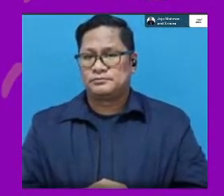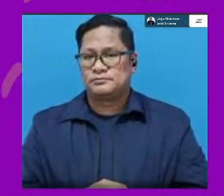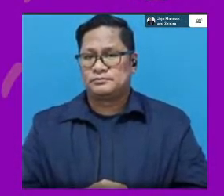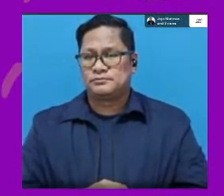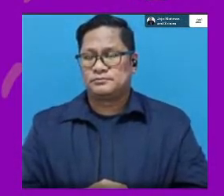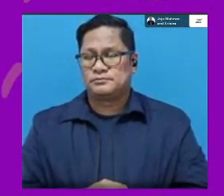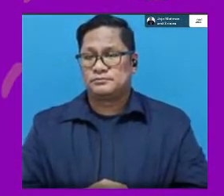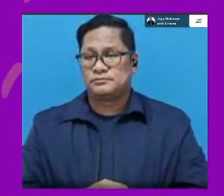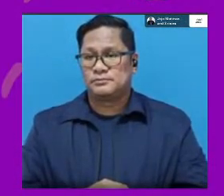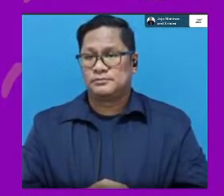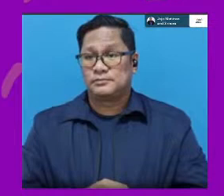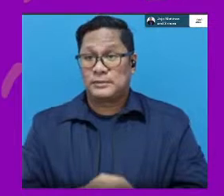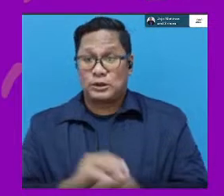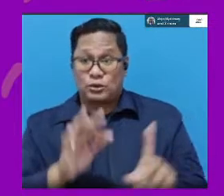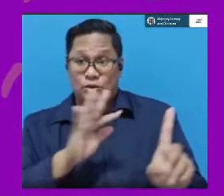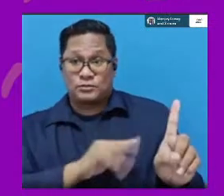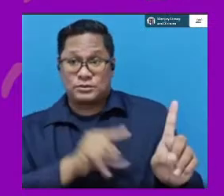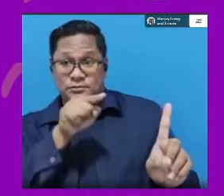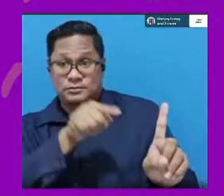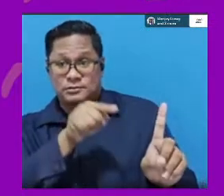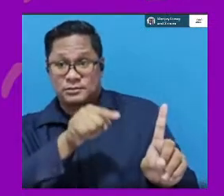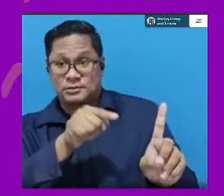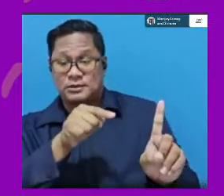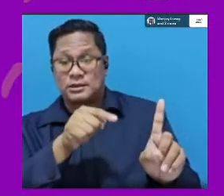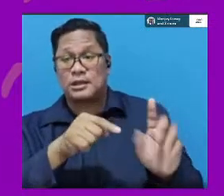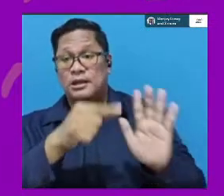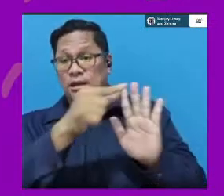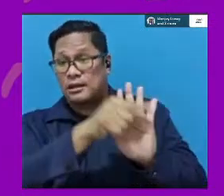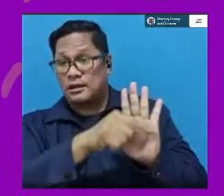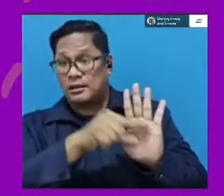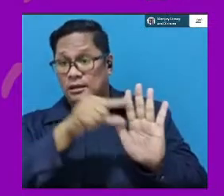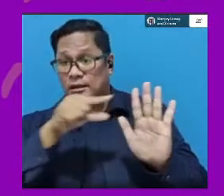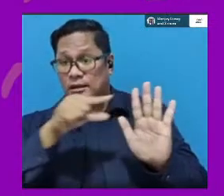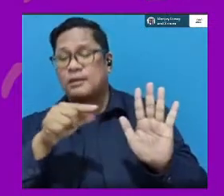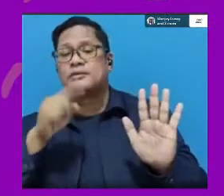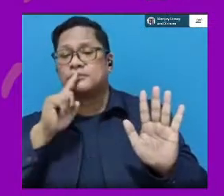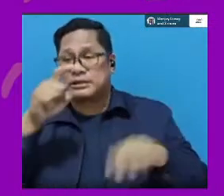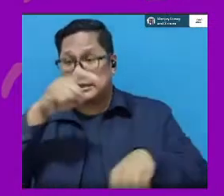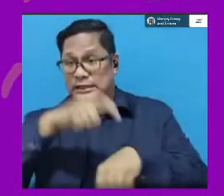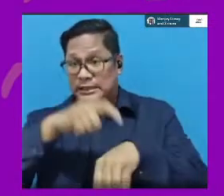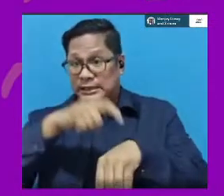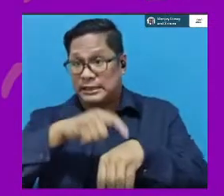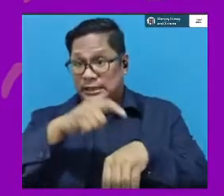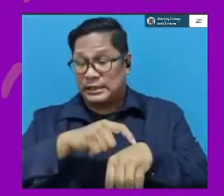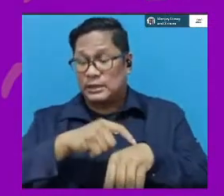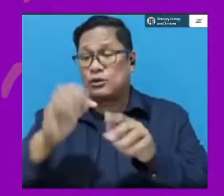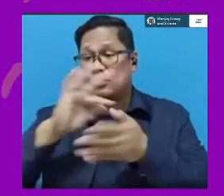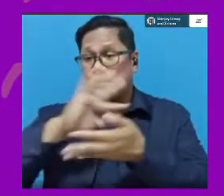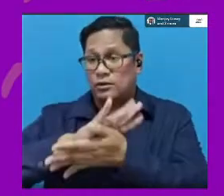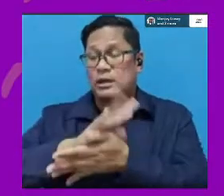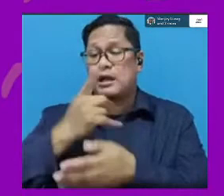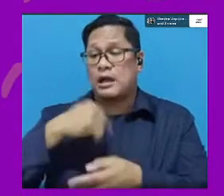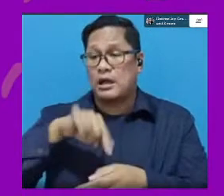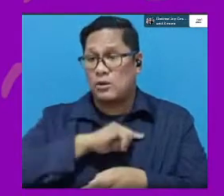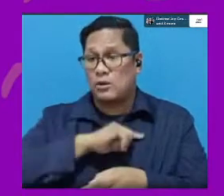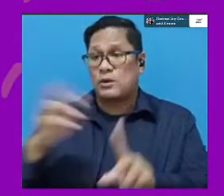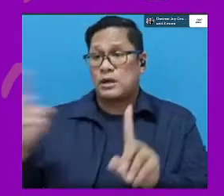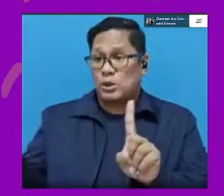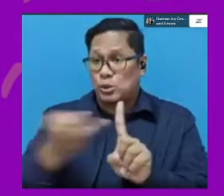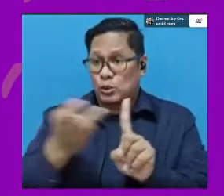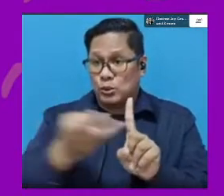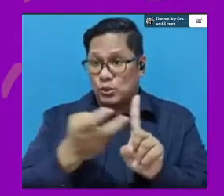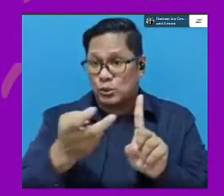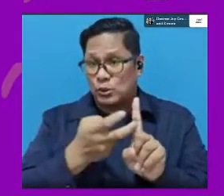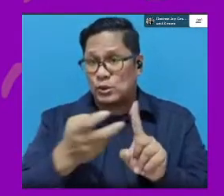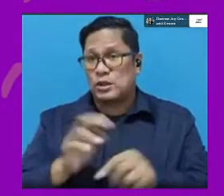So as you can see in the graph, this is the timeline of the COVID infection. Our infections peaked in